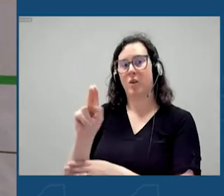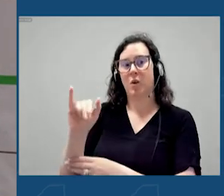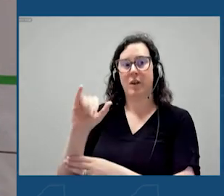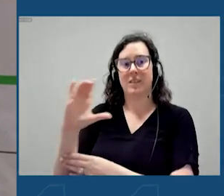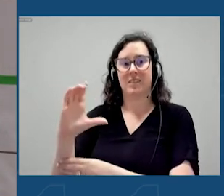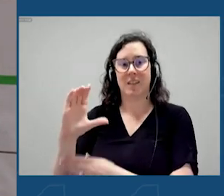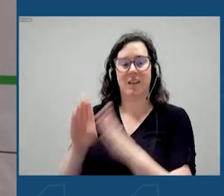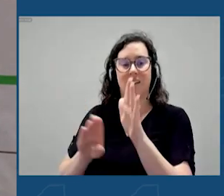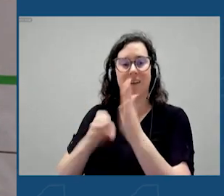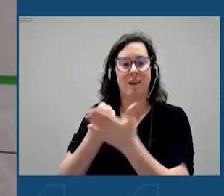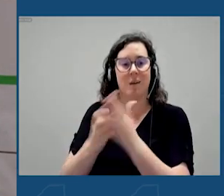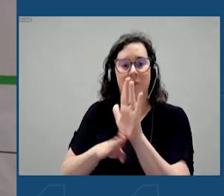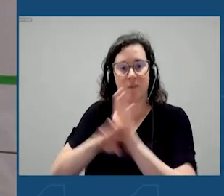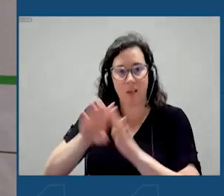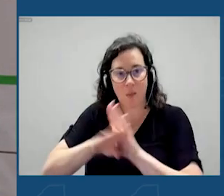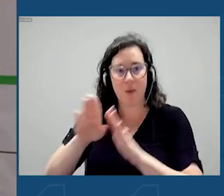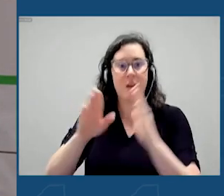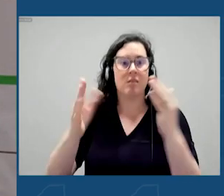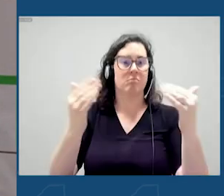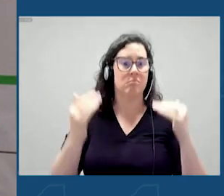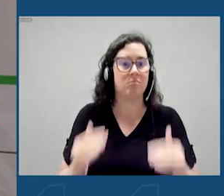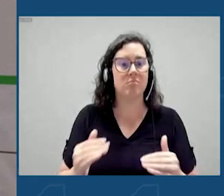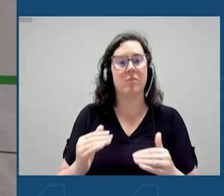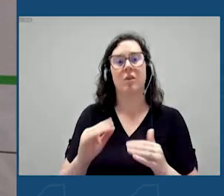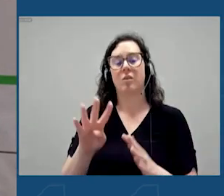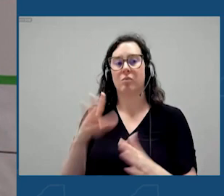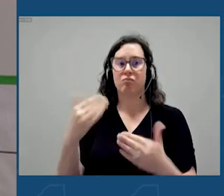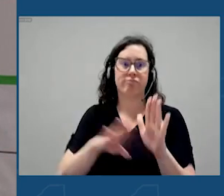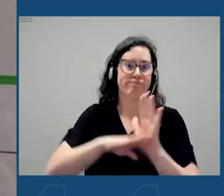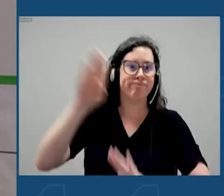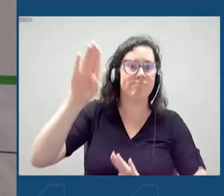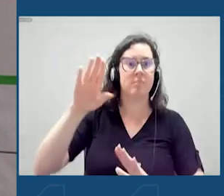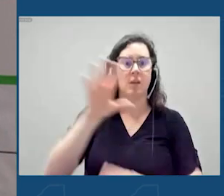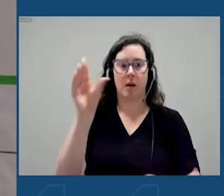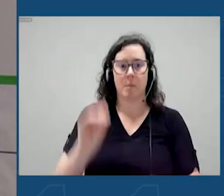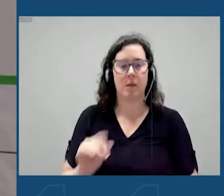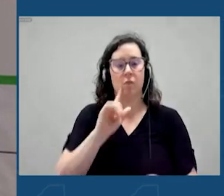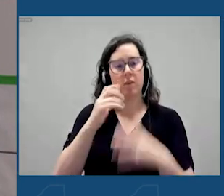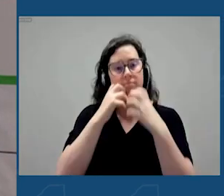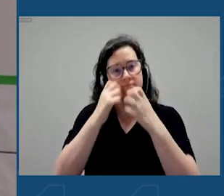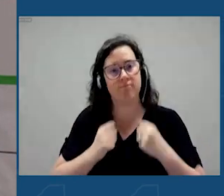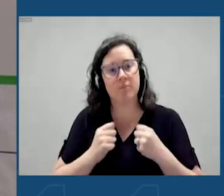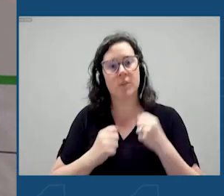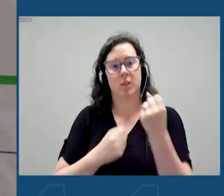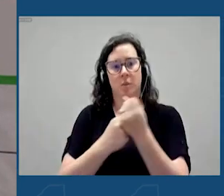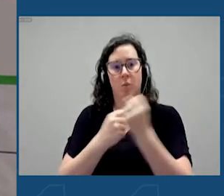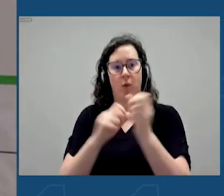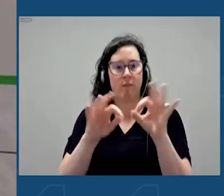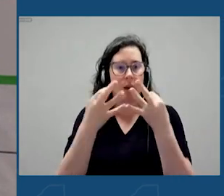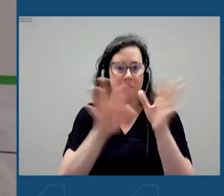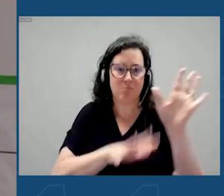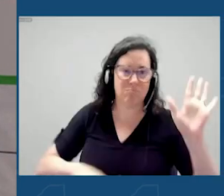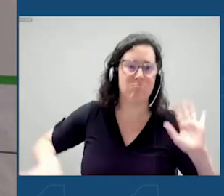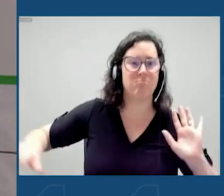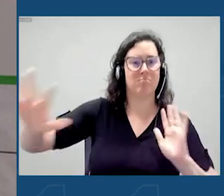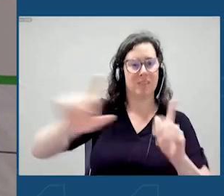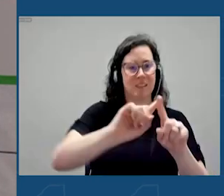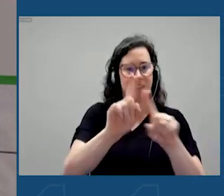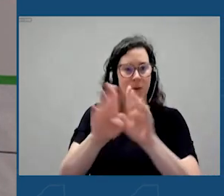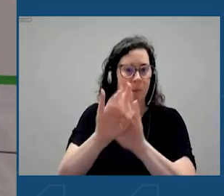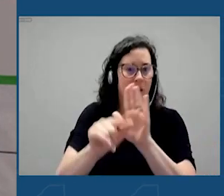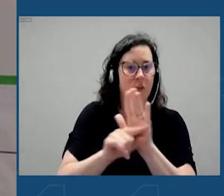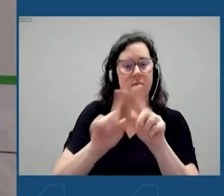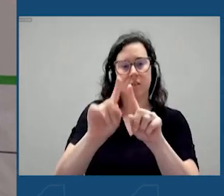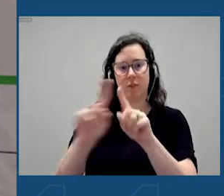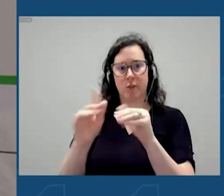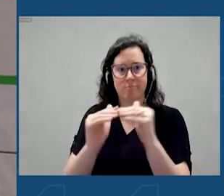to Fortune 100 companies, with a global caregiving solution that supports families across life and career stages. And you're going to hear from one of our amazing